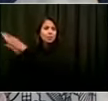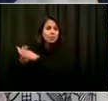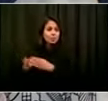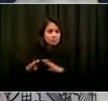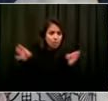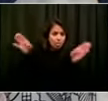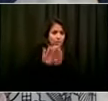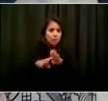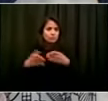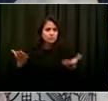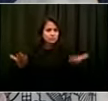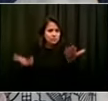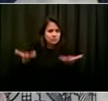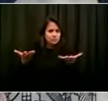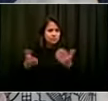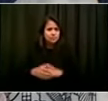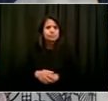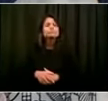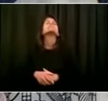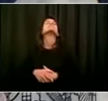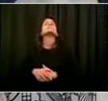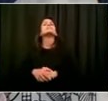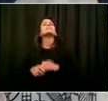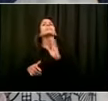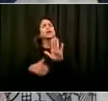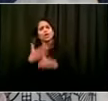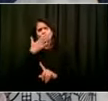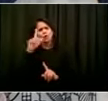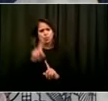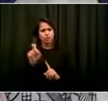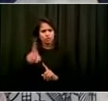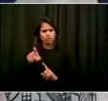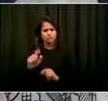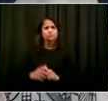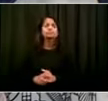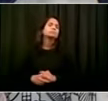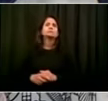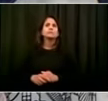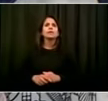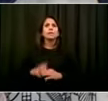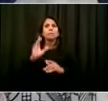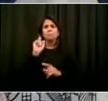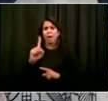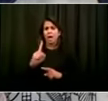I would say, though, that the history is that these patterns